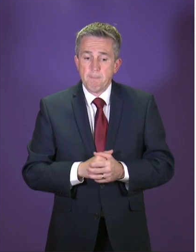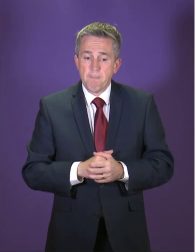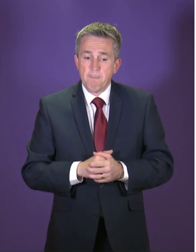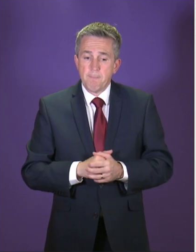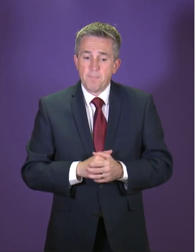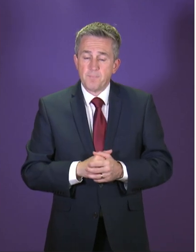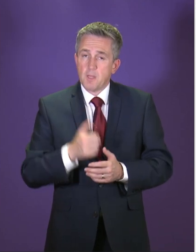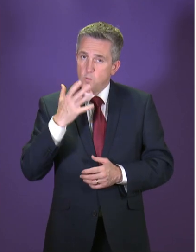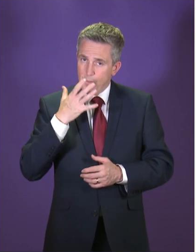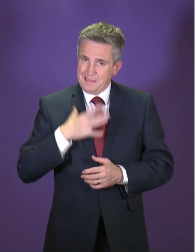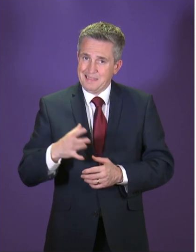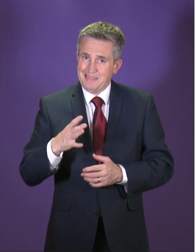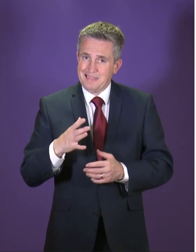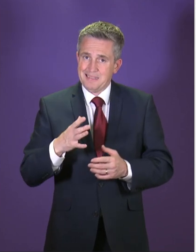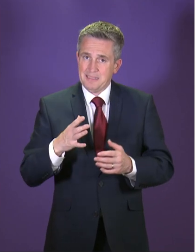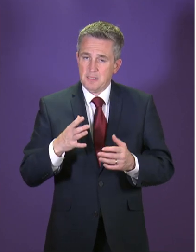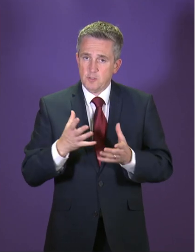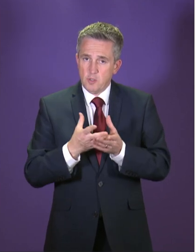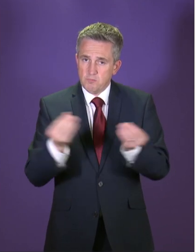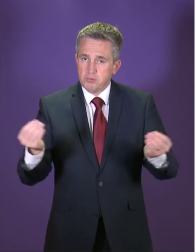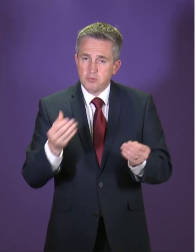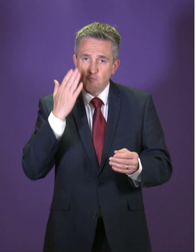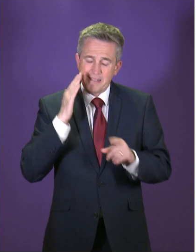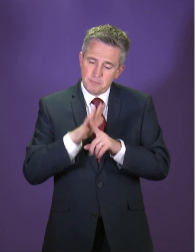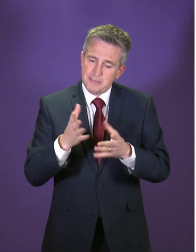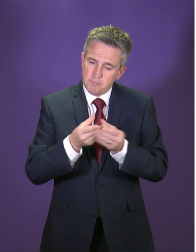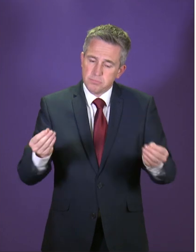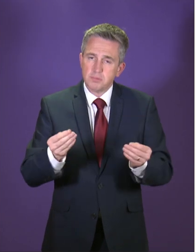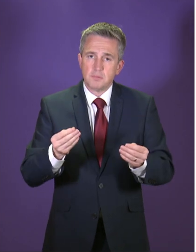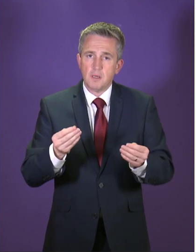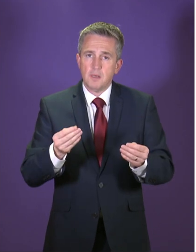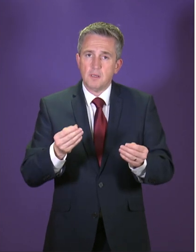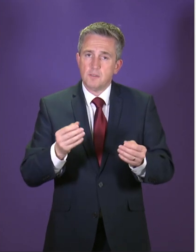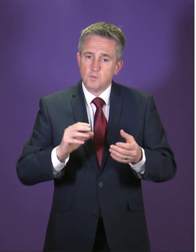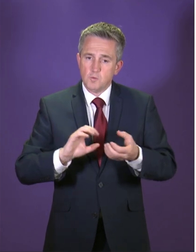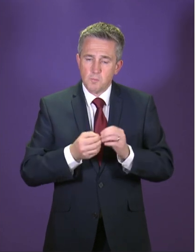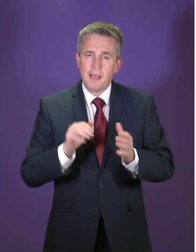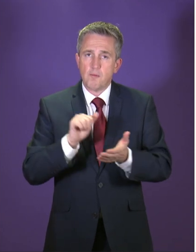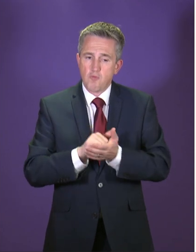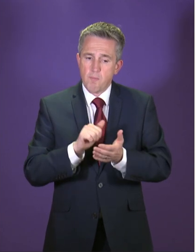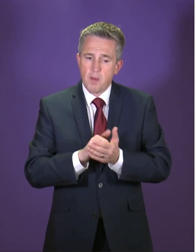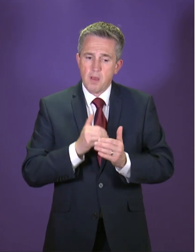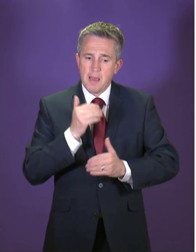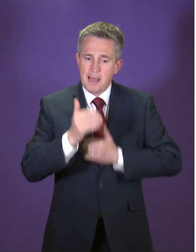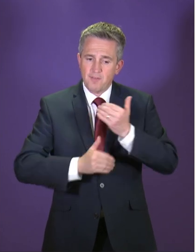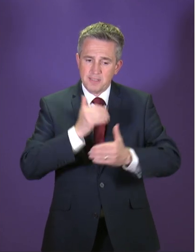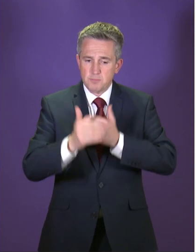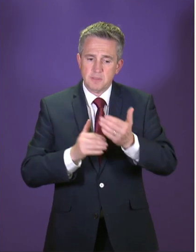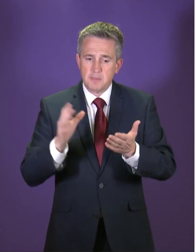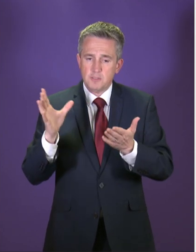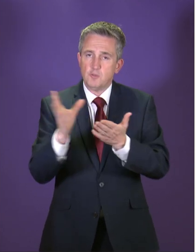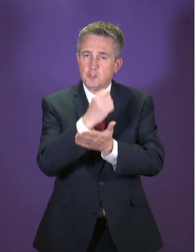We need to bridge that gap and eradicate it totally if we are supposed to make advancement in whatever we want to